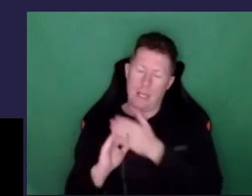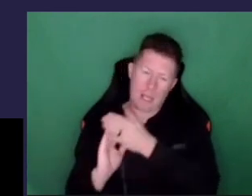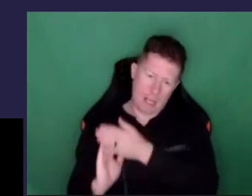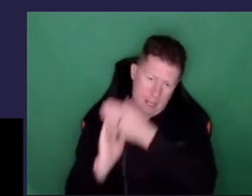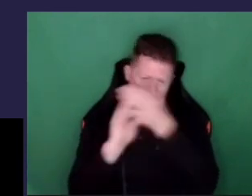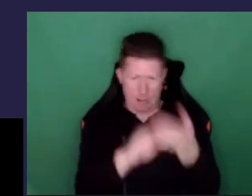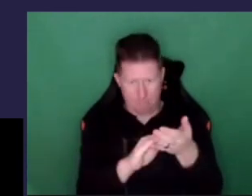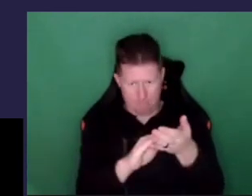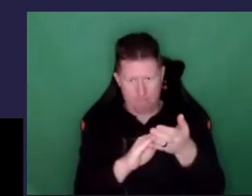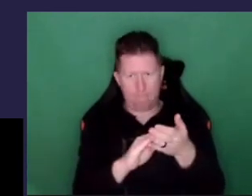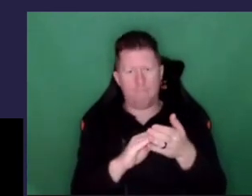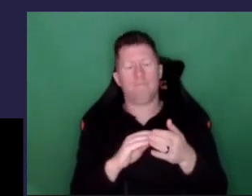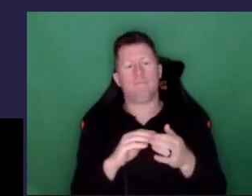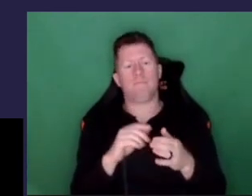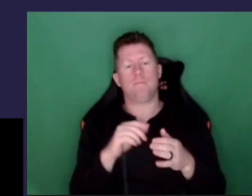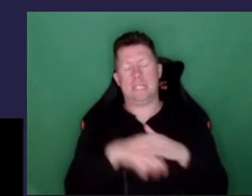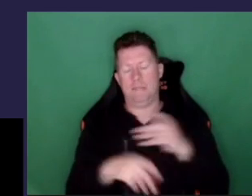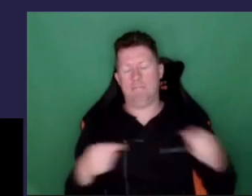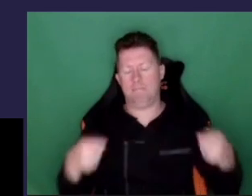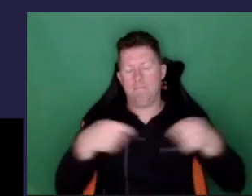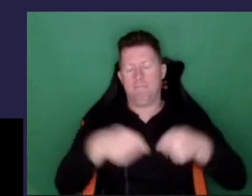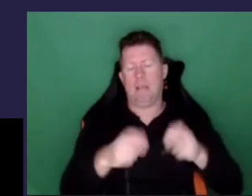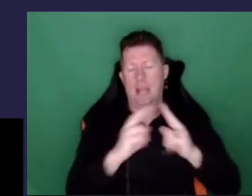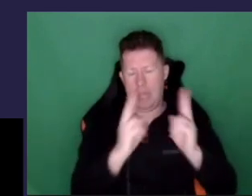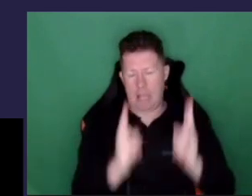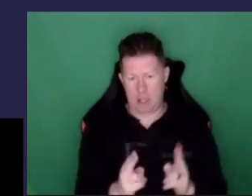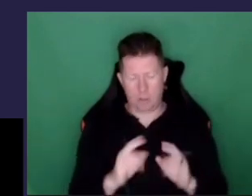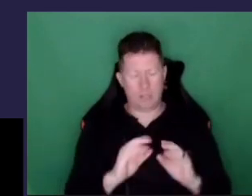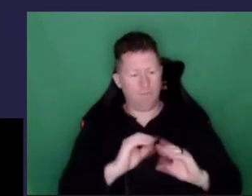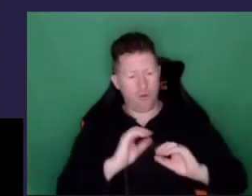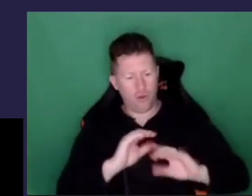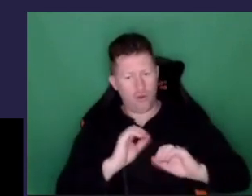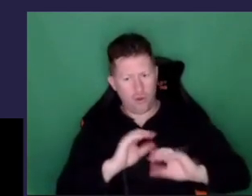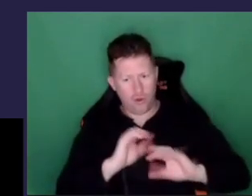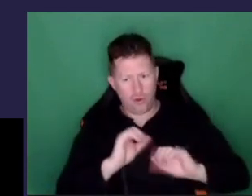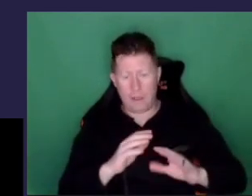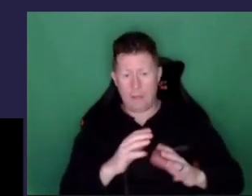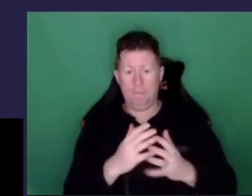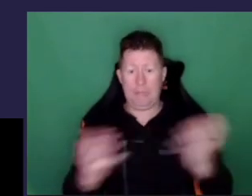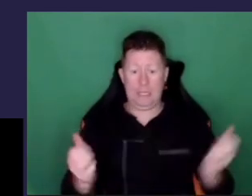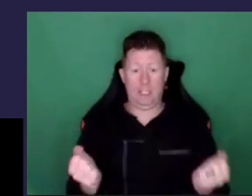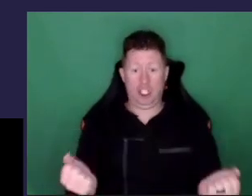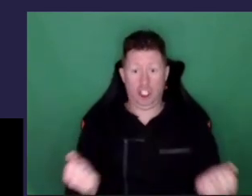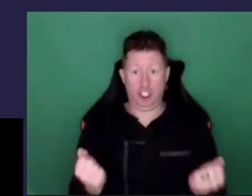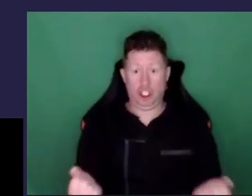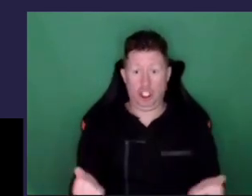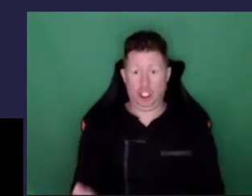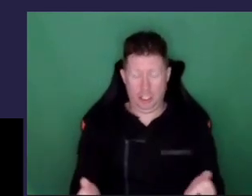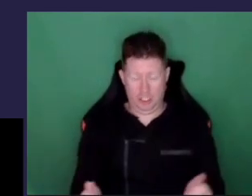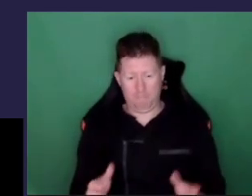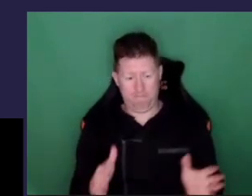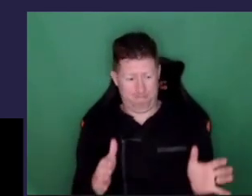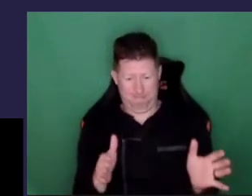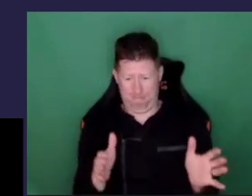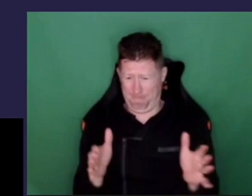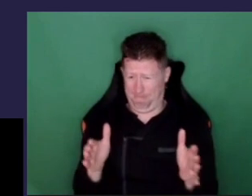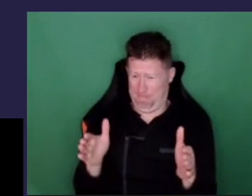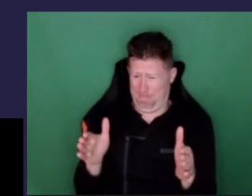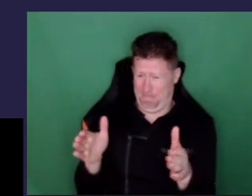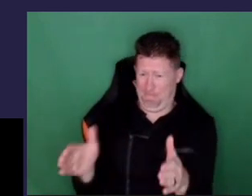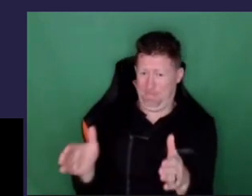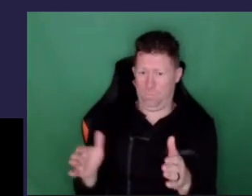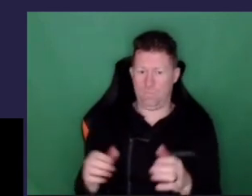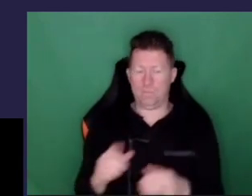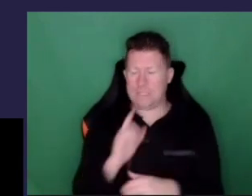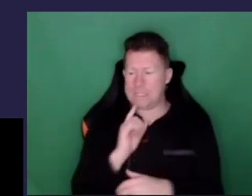in subsidized housing, and there's this big chest of drawers. Let's put it over here, Miss Hearn says. So the boyfriend